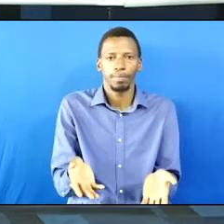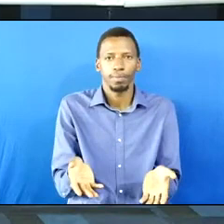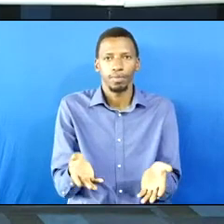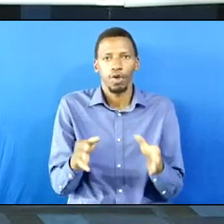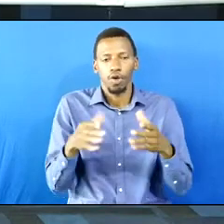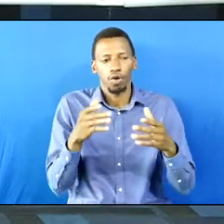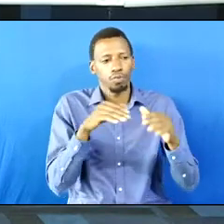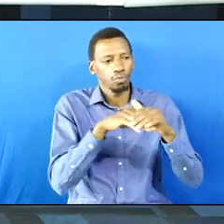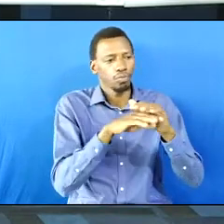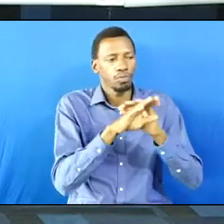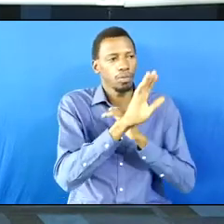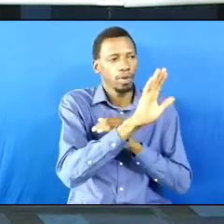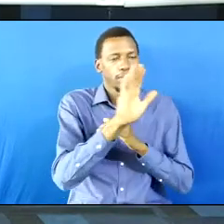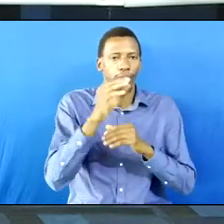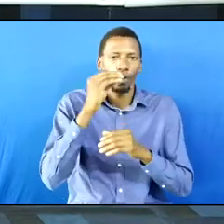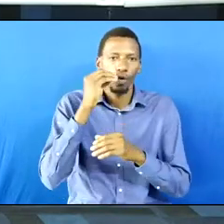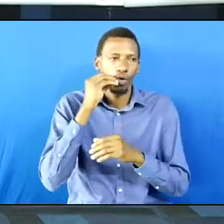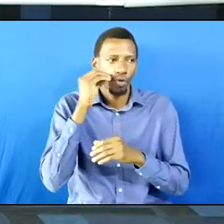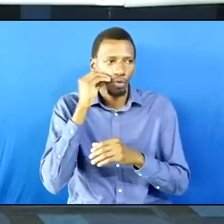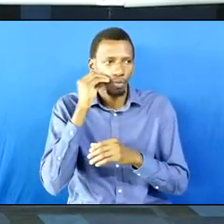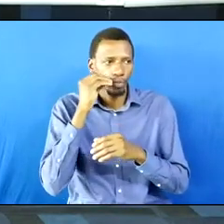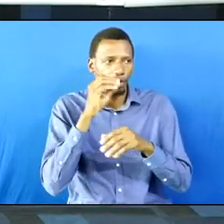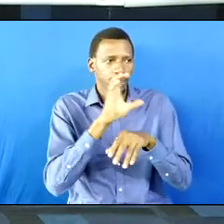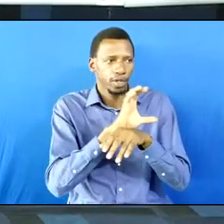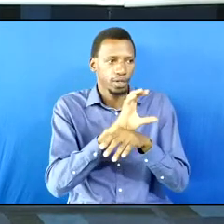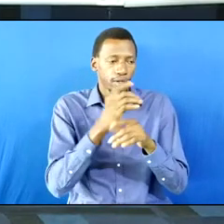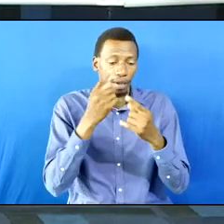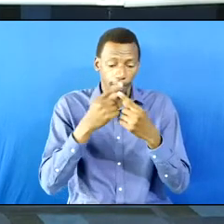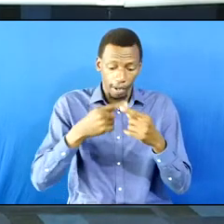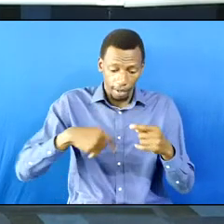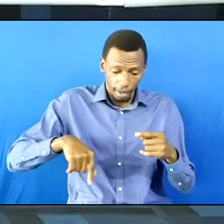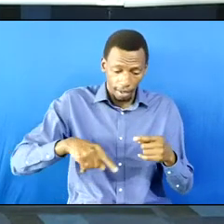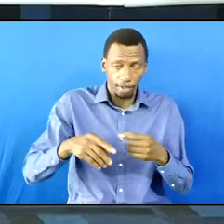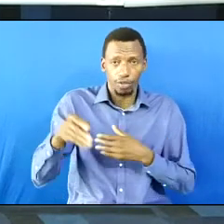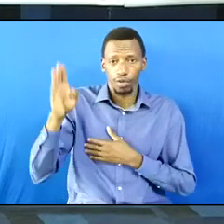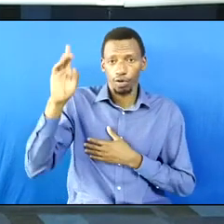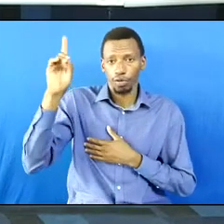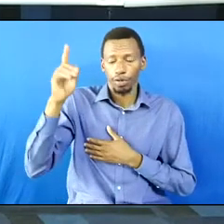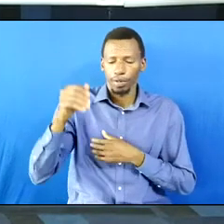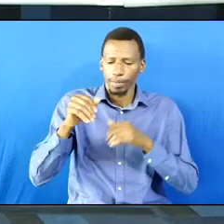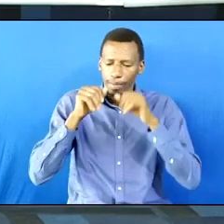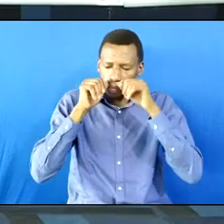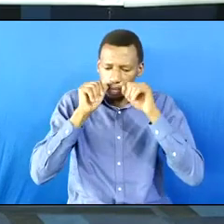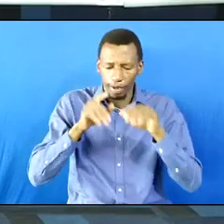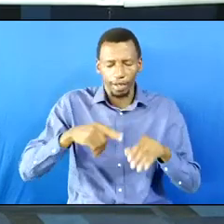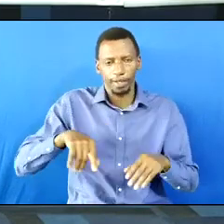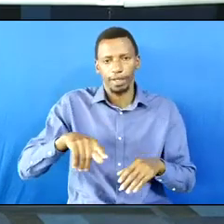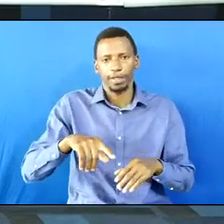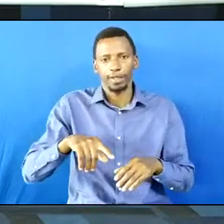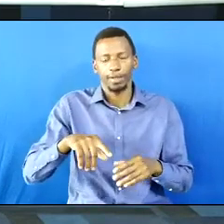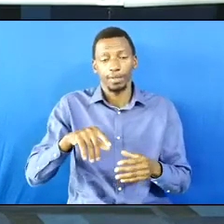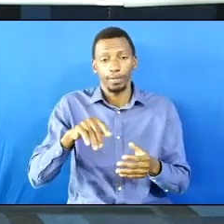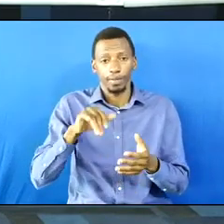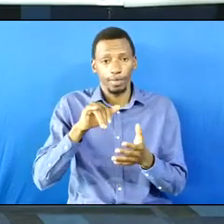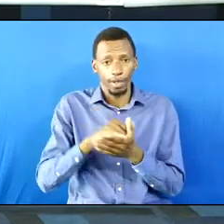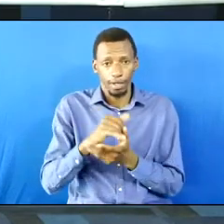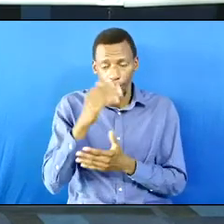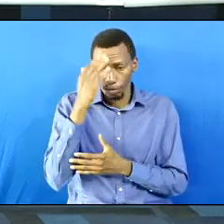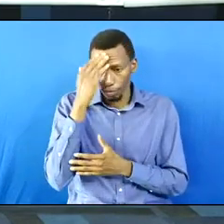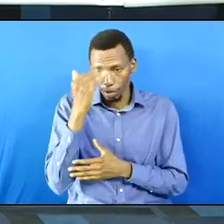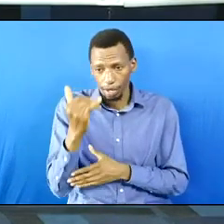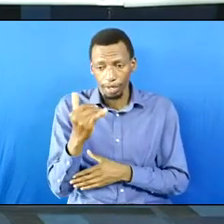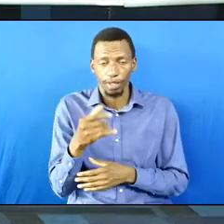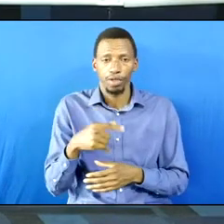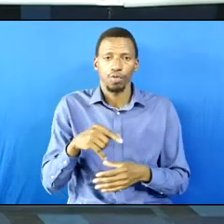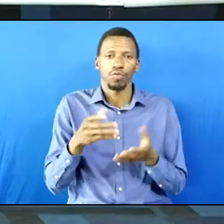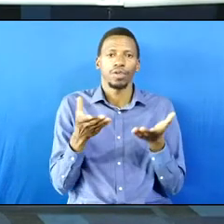for worship. But for us, God has given us this blessing. That's where and